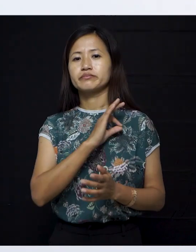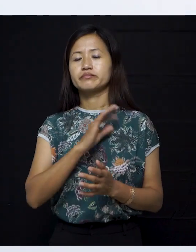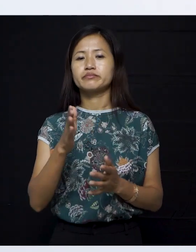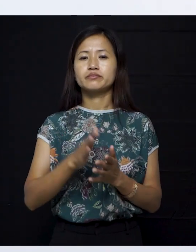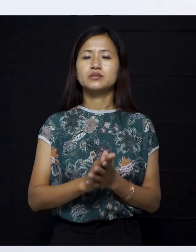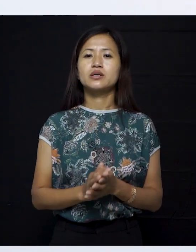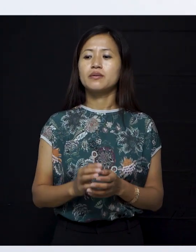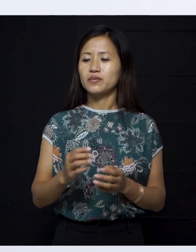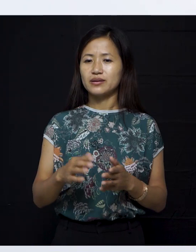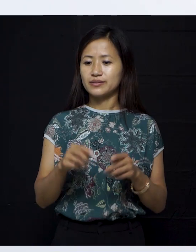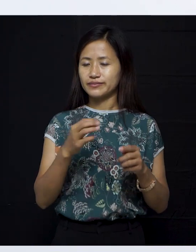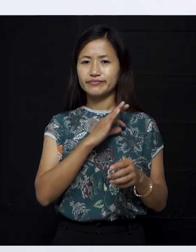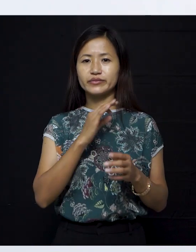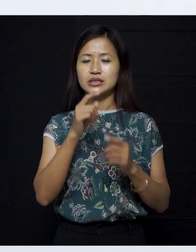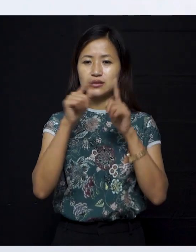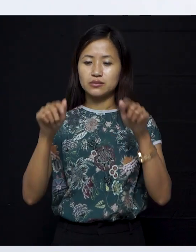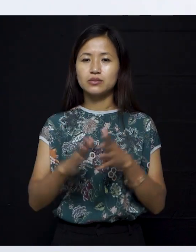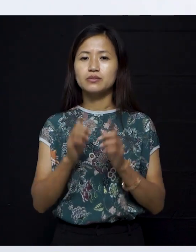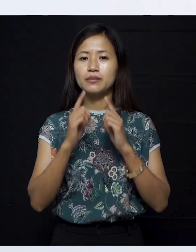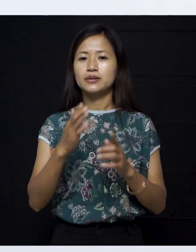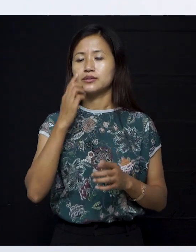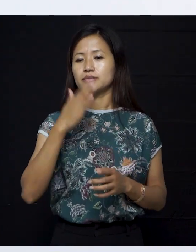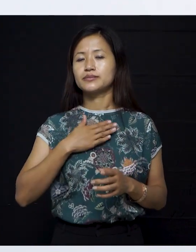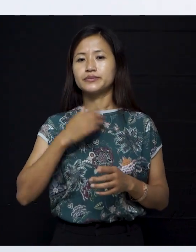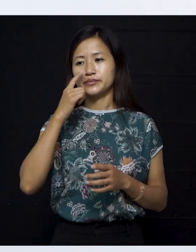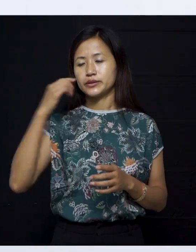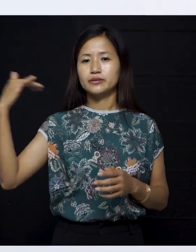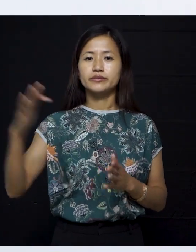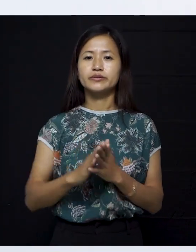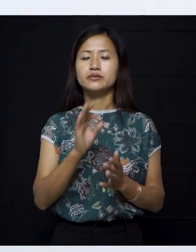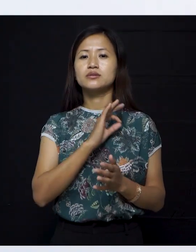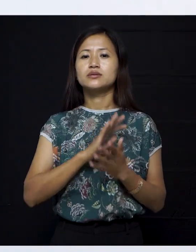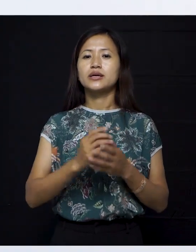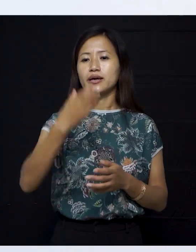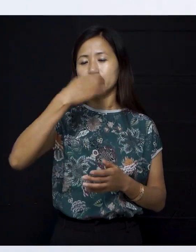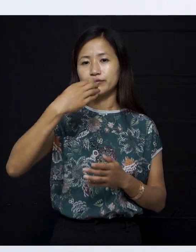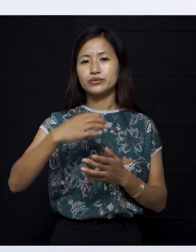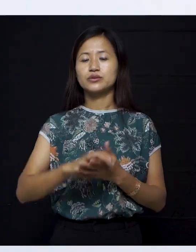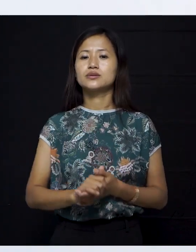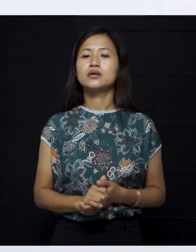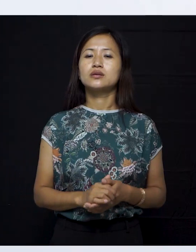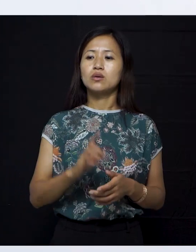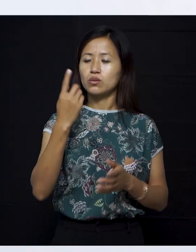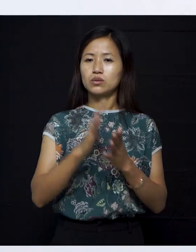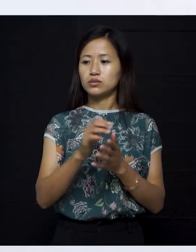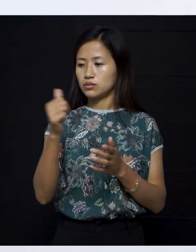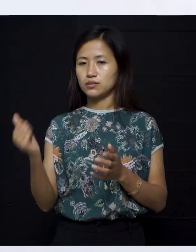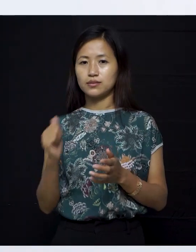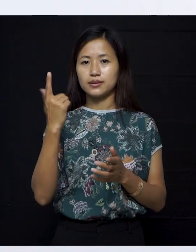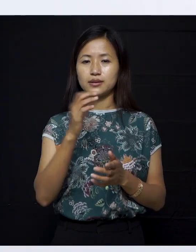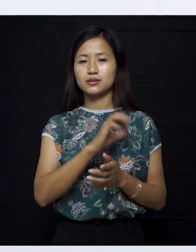likes fruits. So the sentence tells you that there is one person who likes cheese and another person who